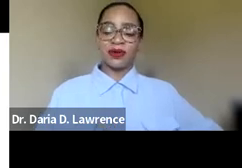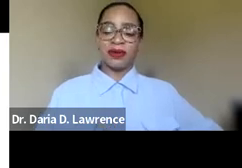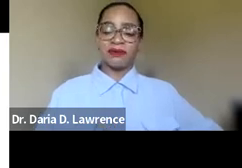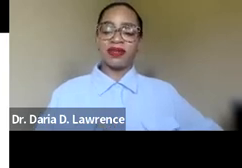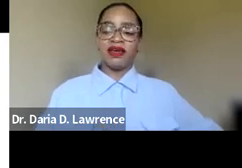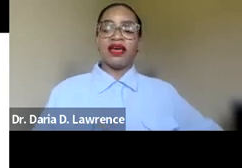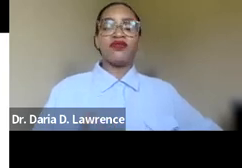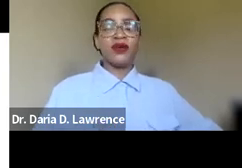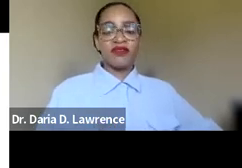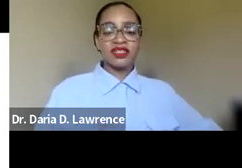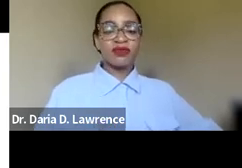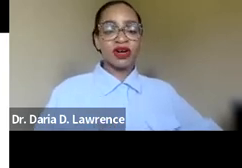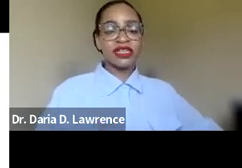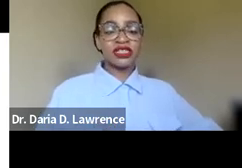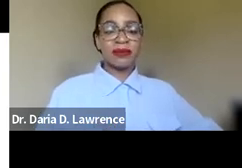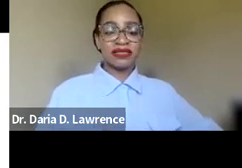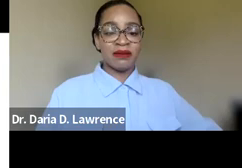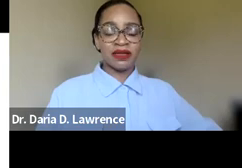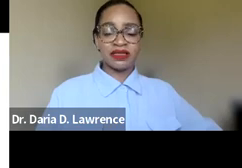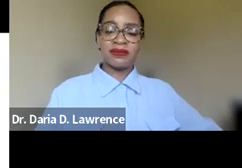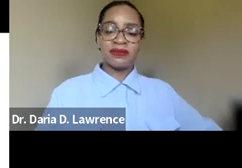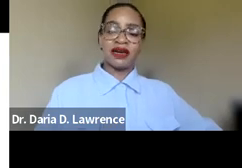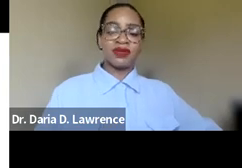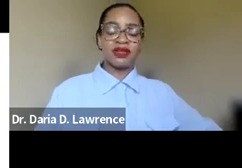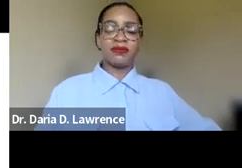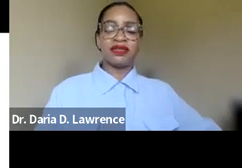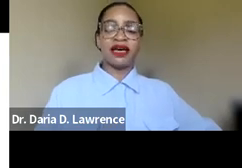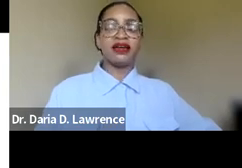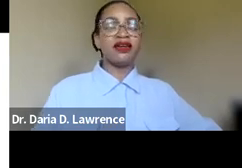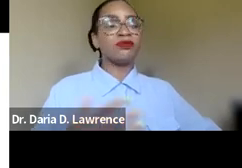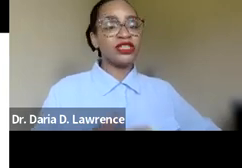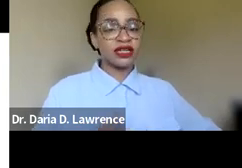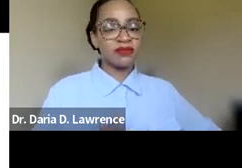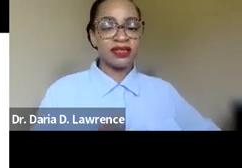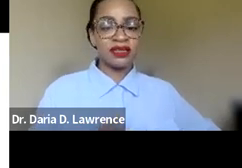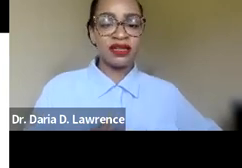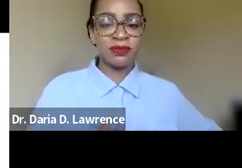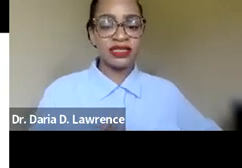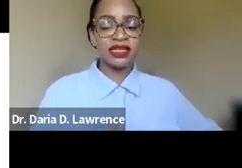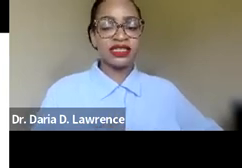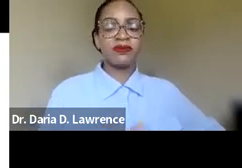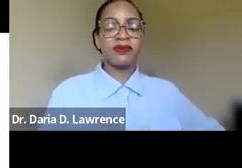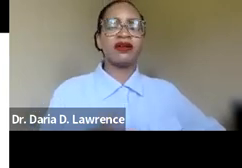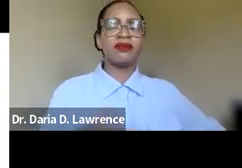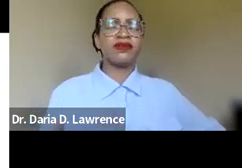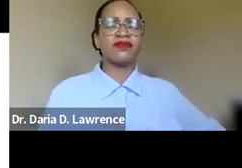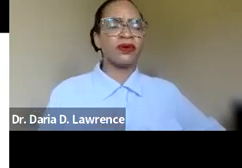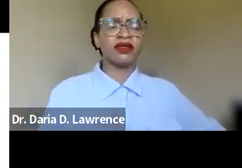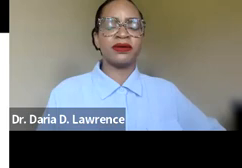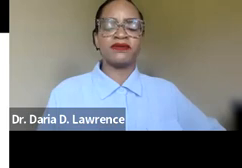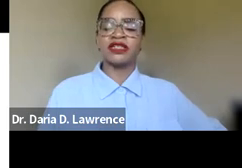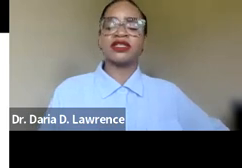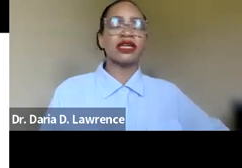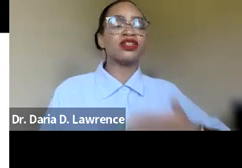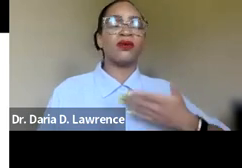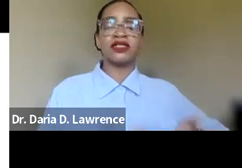lacks norming. If you have some more questions about dynamic assessment and how you can implement that, reach out to me at the end of the presentation, but we are going to move forward a